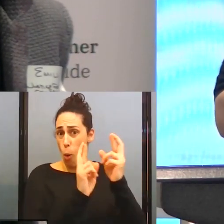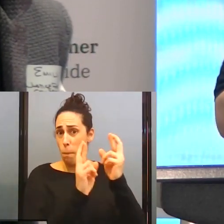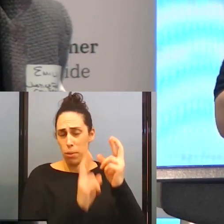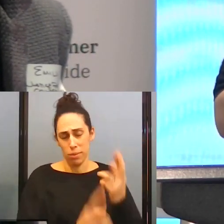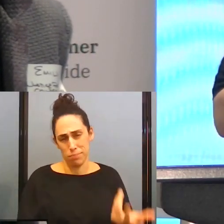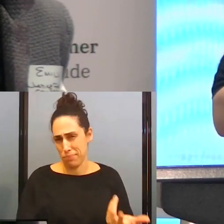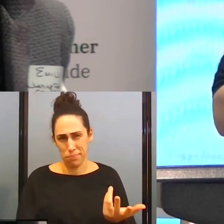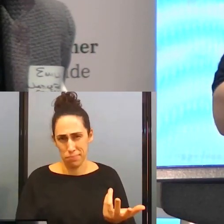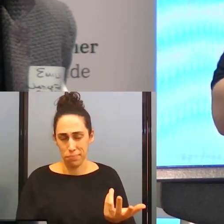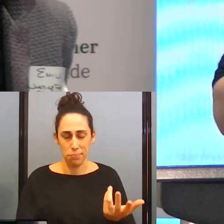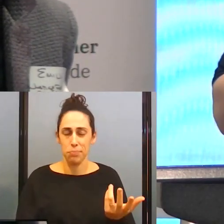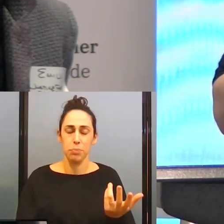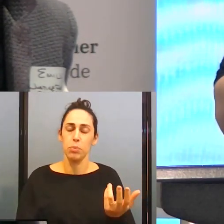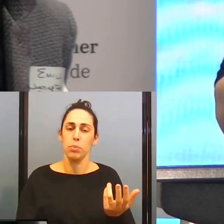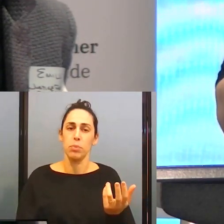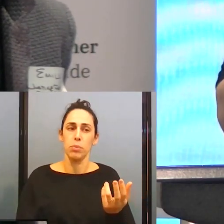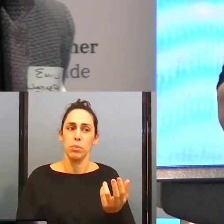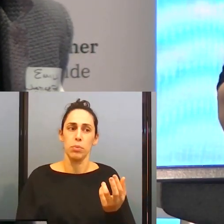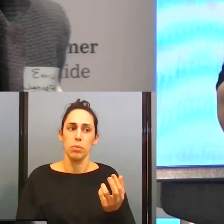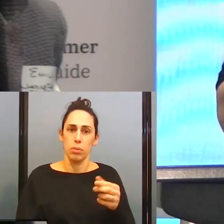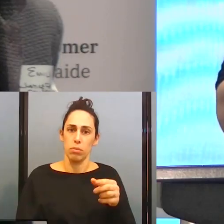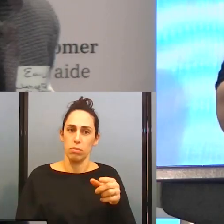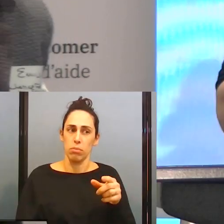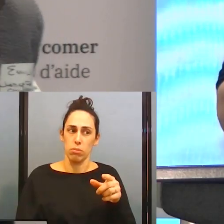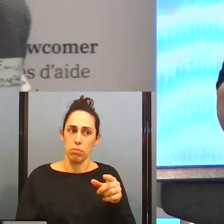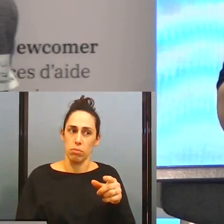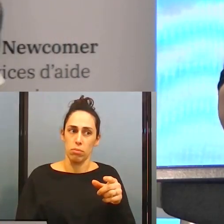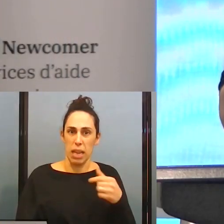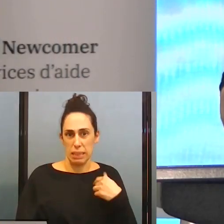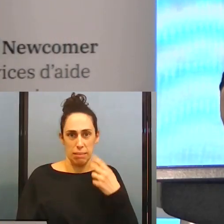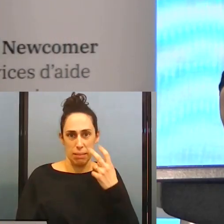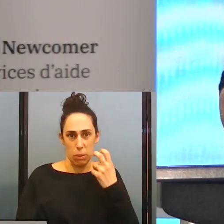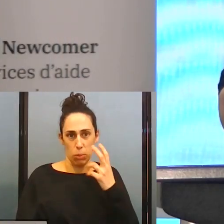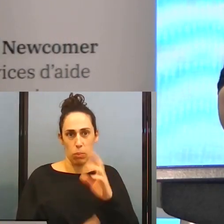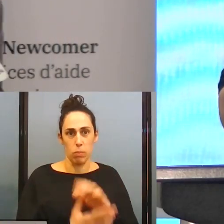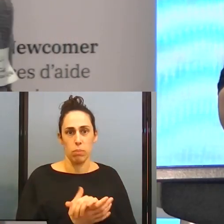more concerted advocacy up to